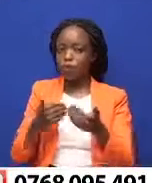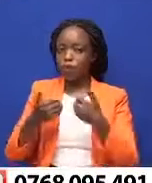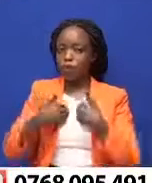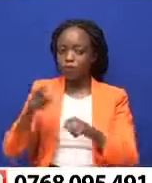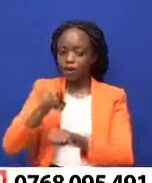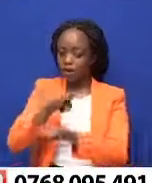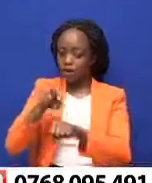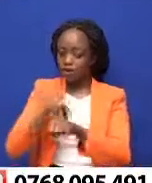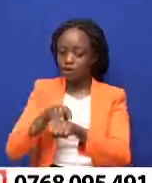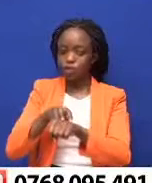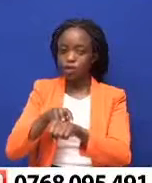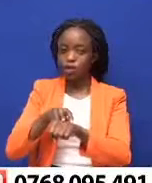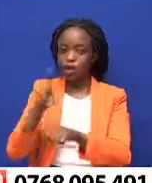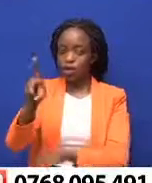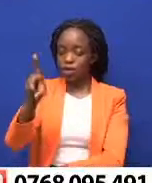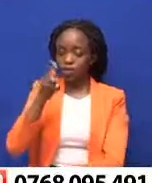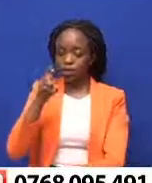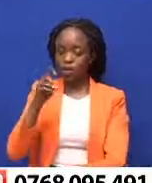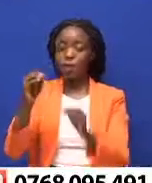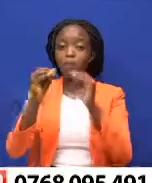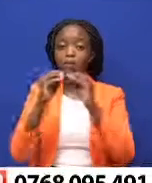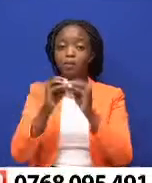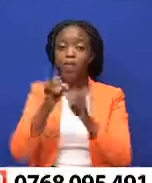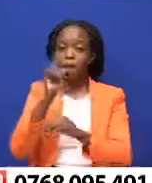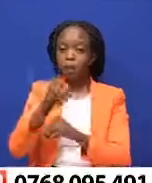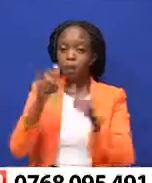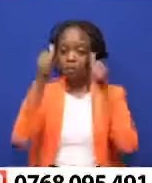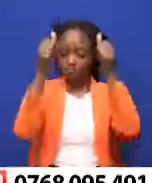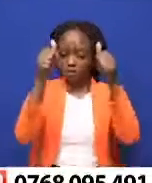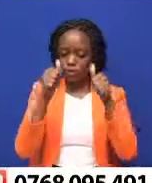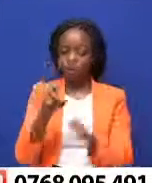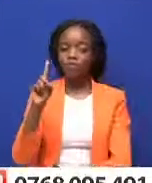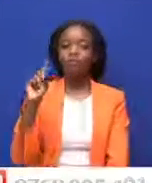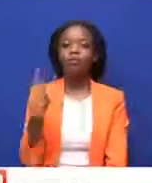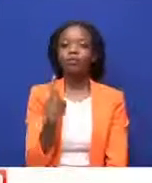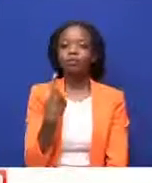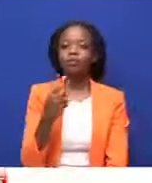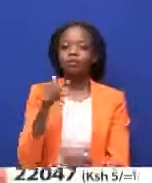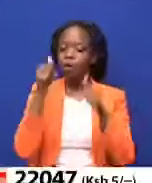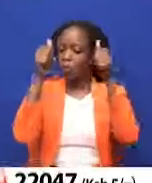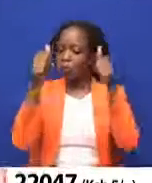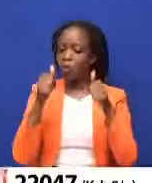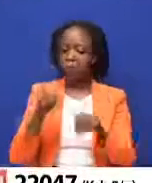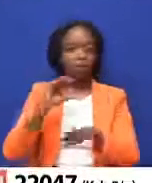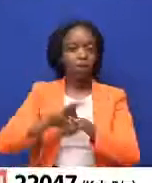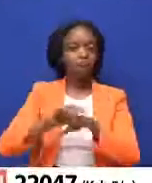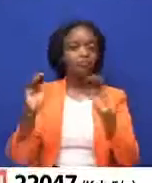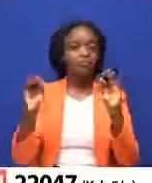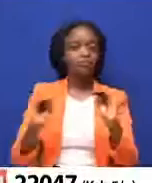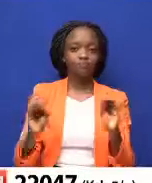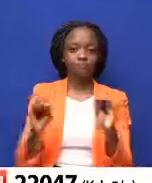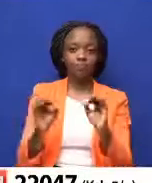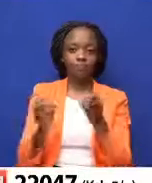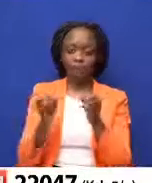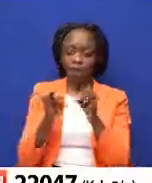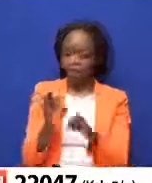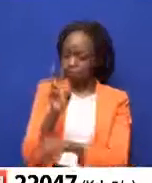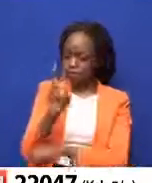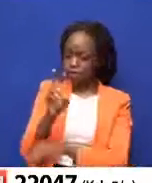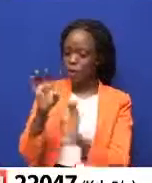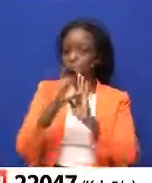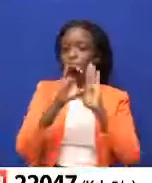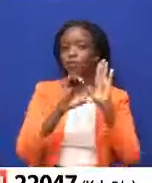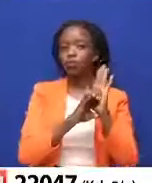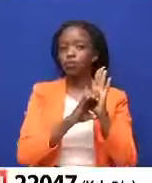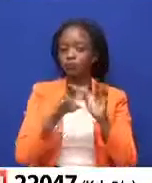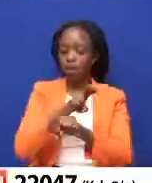National Executive Council meeting, you must give a notice. There's no notice that was given. When you look at our constitution,